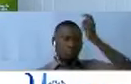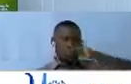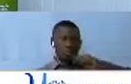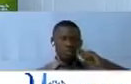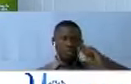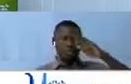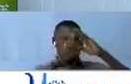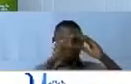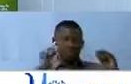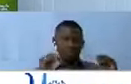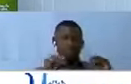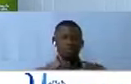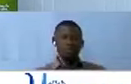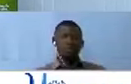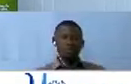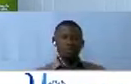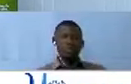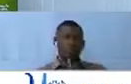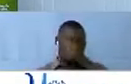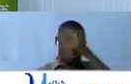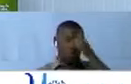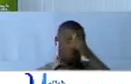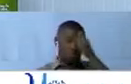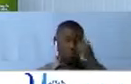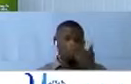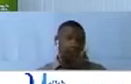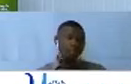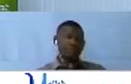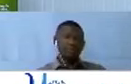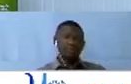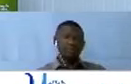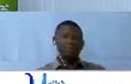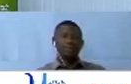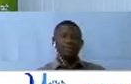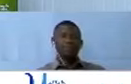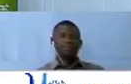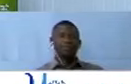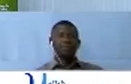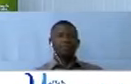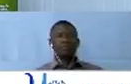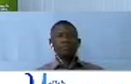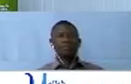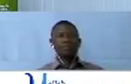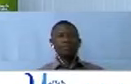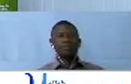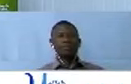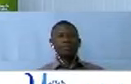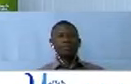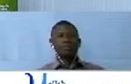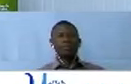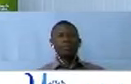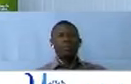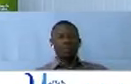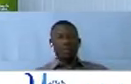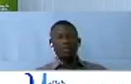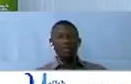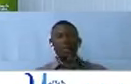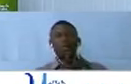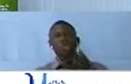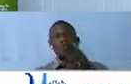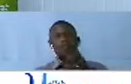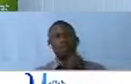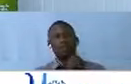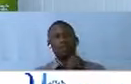Station. Still working under relief. Ani mbe doko kekang anyama. In 1998, I